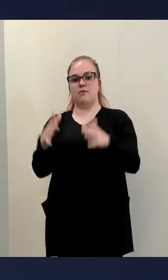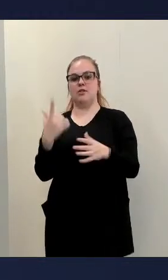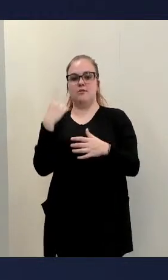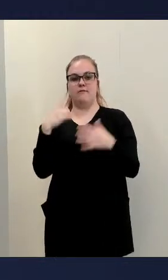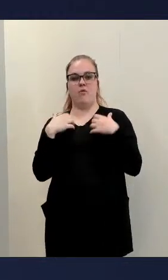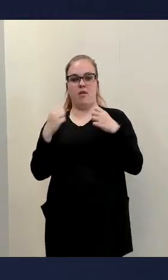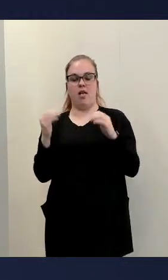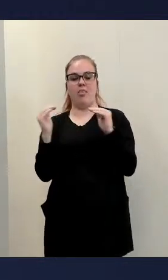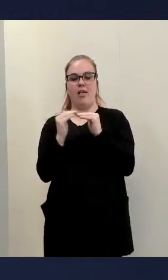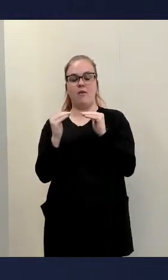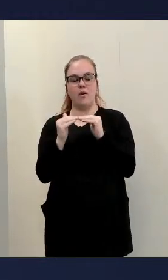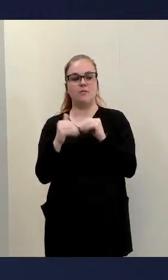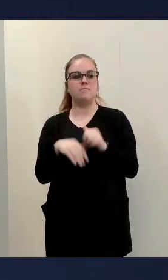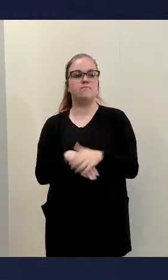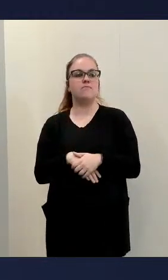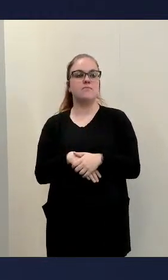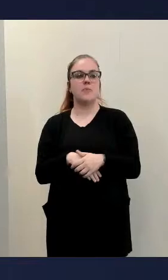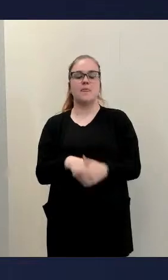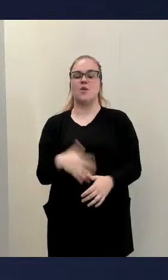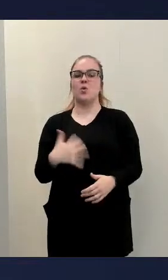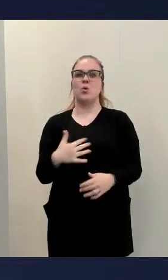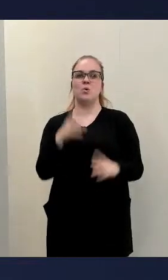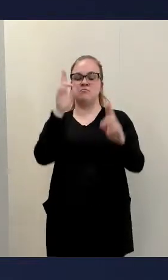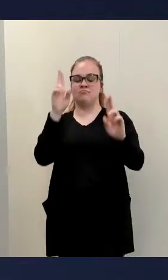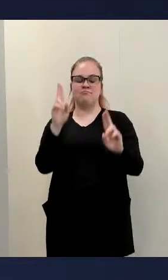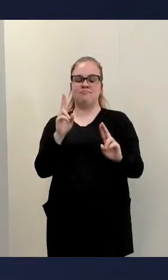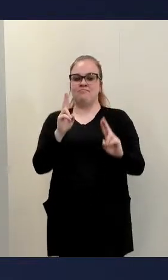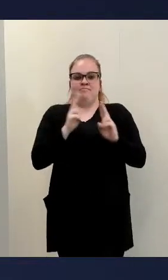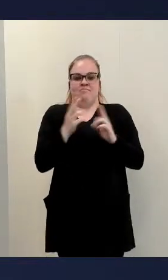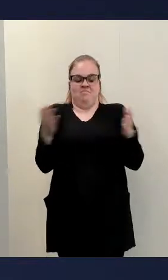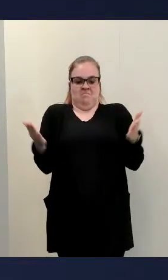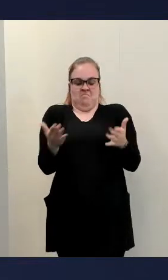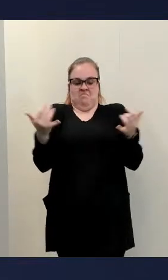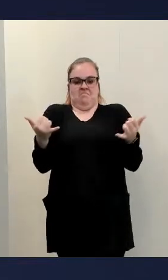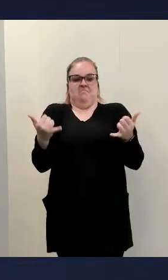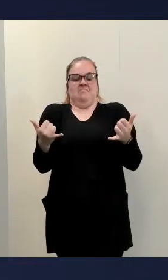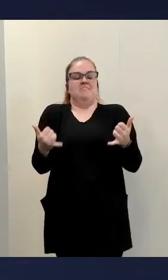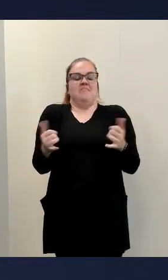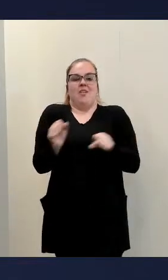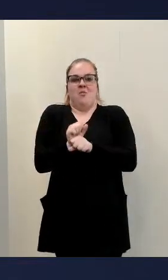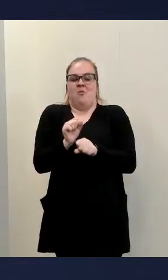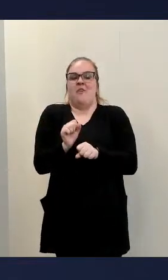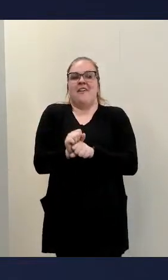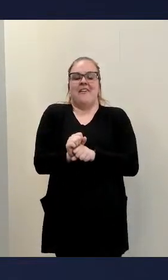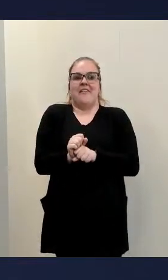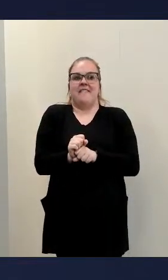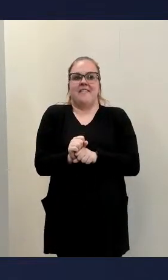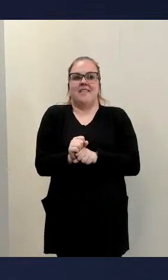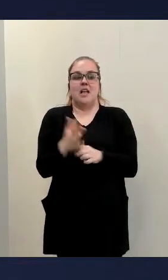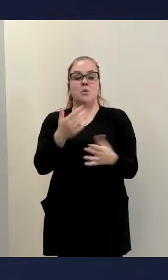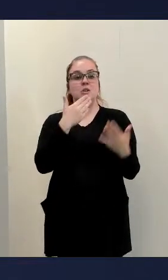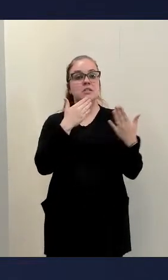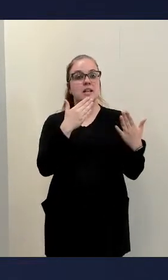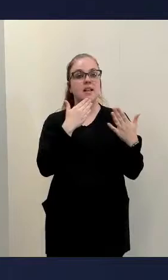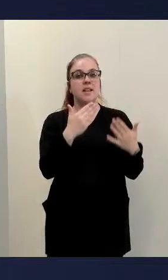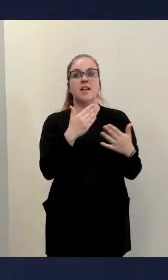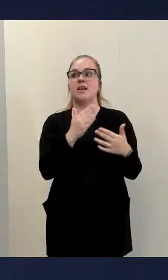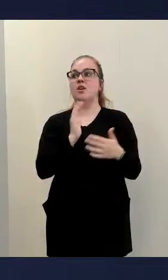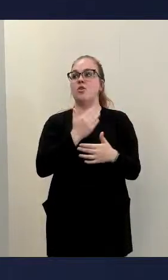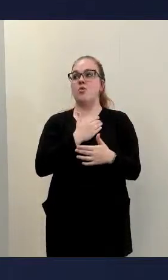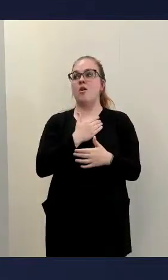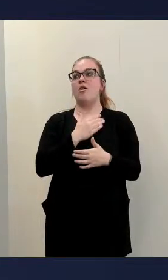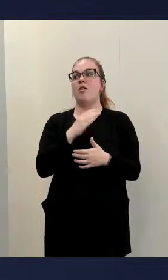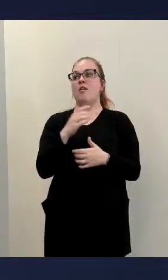Equity, and it's an honor to be in this space doing this work. I'd like to say thank you to our